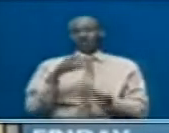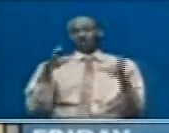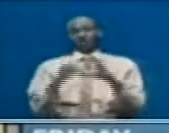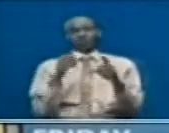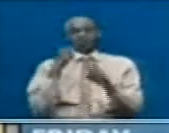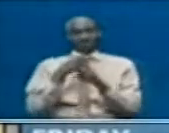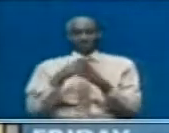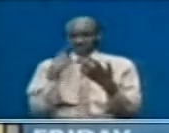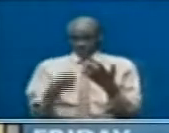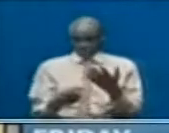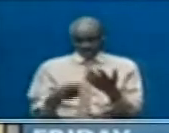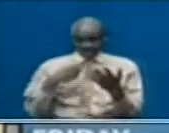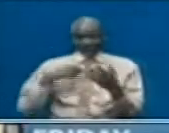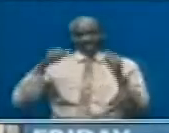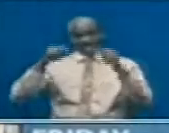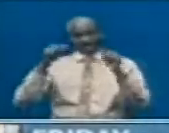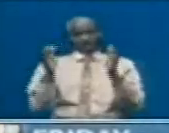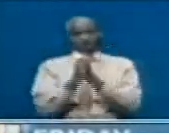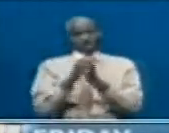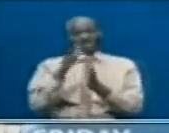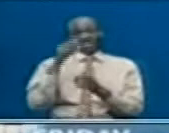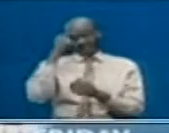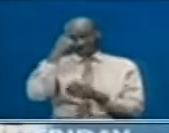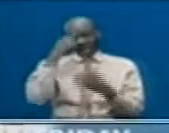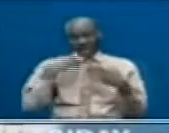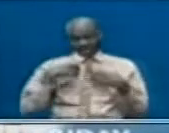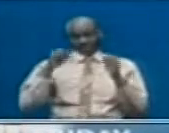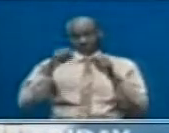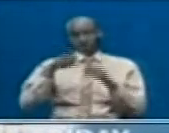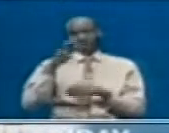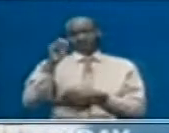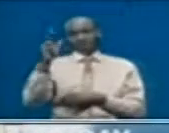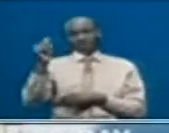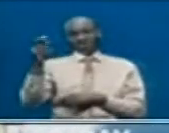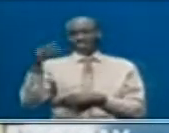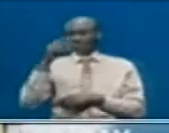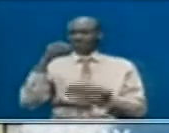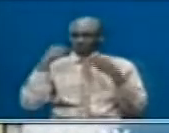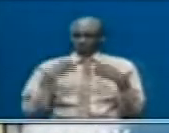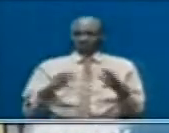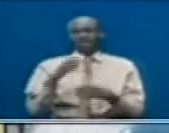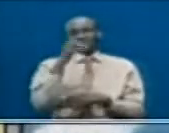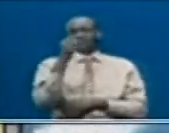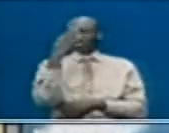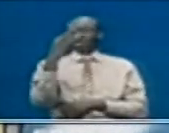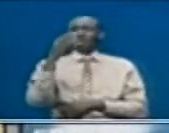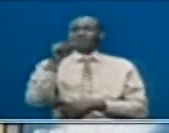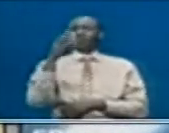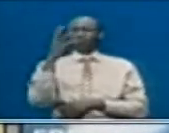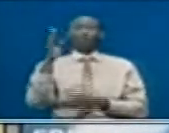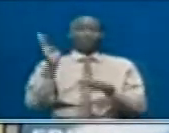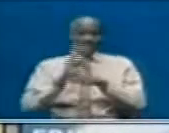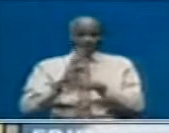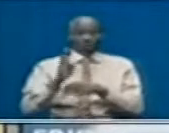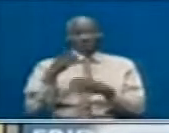India, which signed a similar treaty with Mauritius, which resulted in annual revenue losses of up to 53.4 billion shillings, and is now